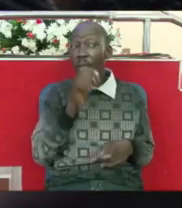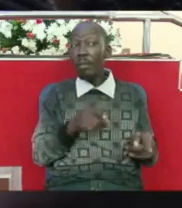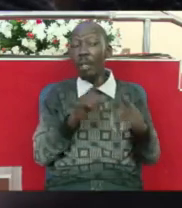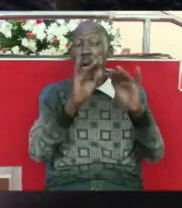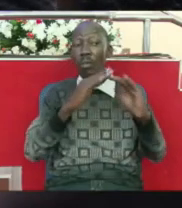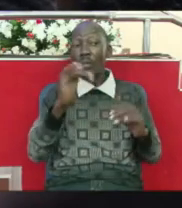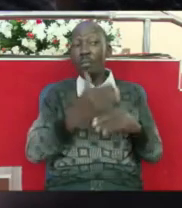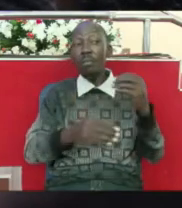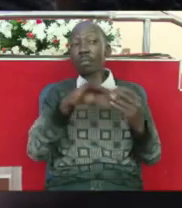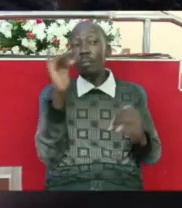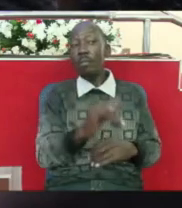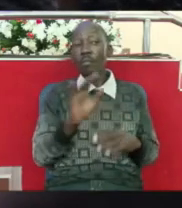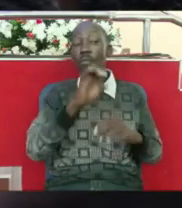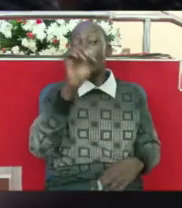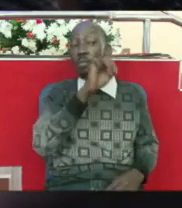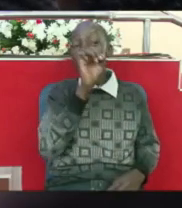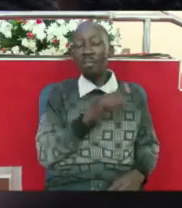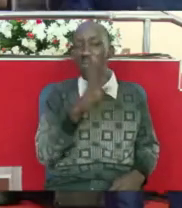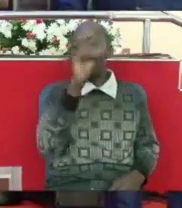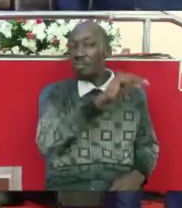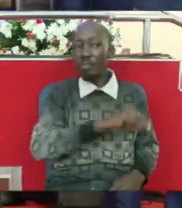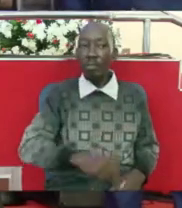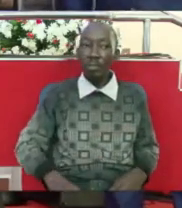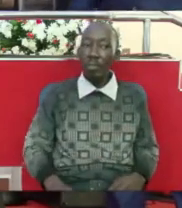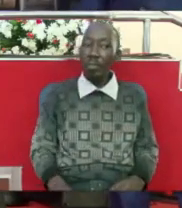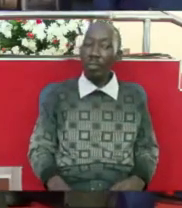ni ya utele, kwa milele? No. Hapana.